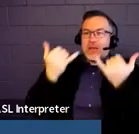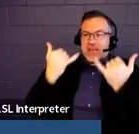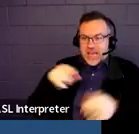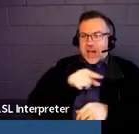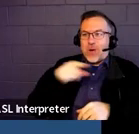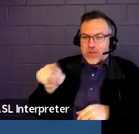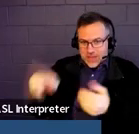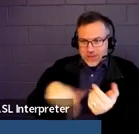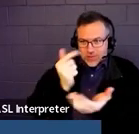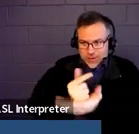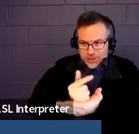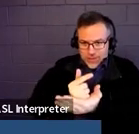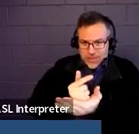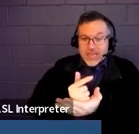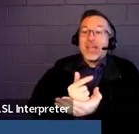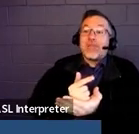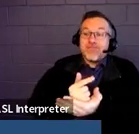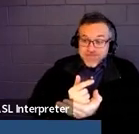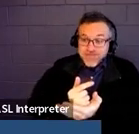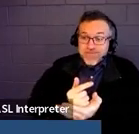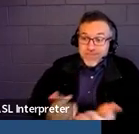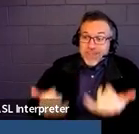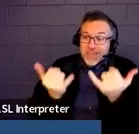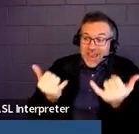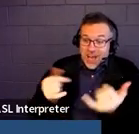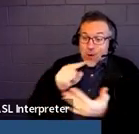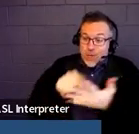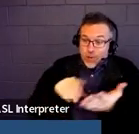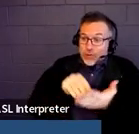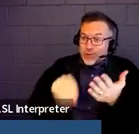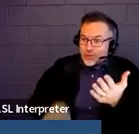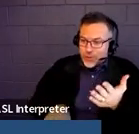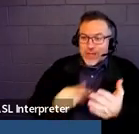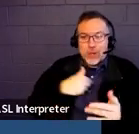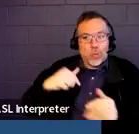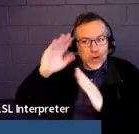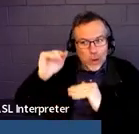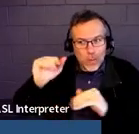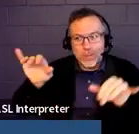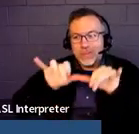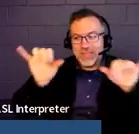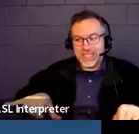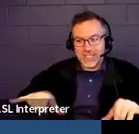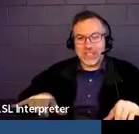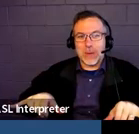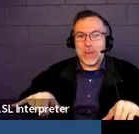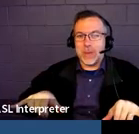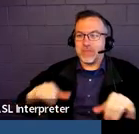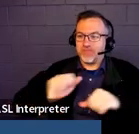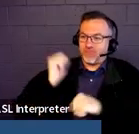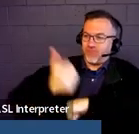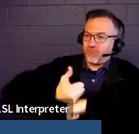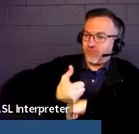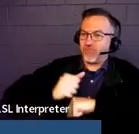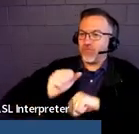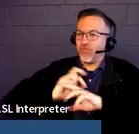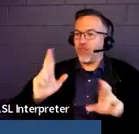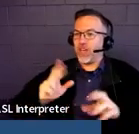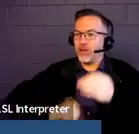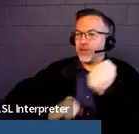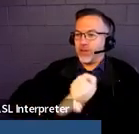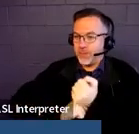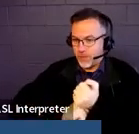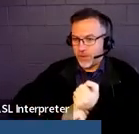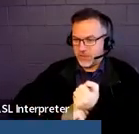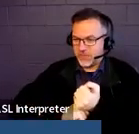students, we are hoping that the system is in place to support them. But we